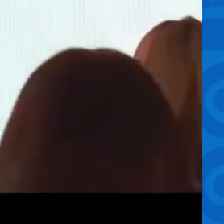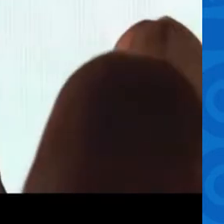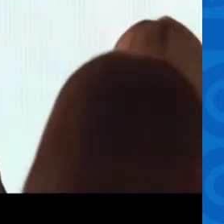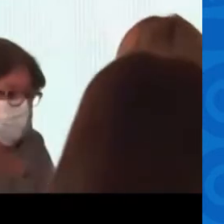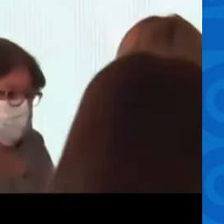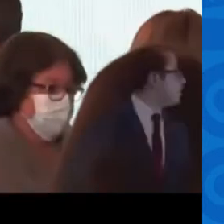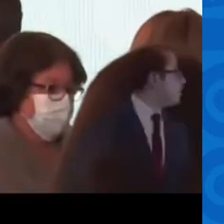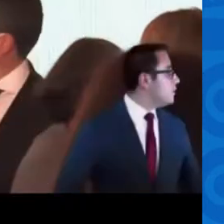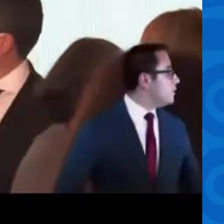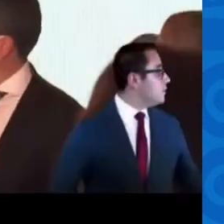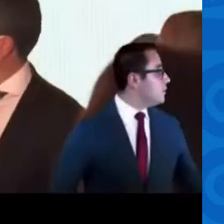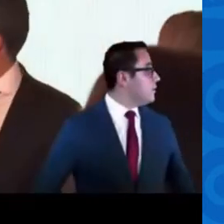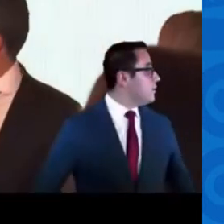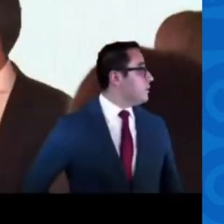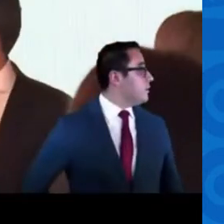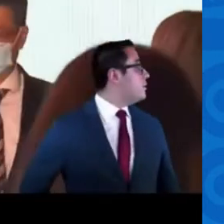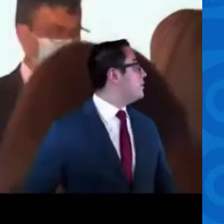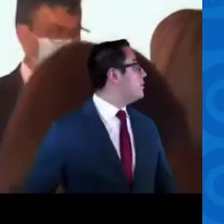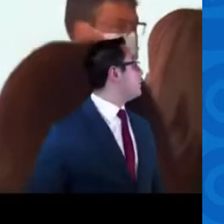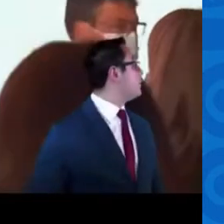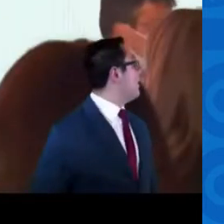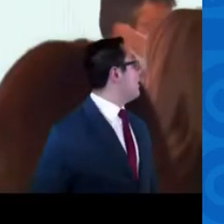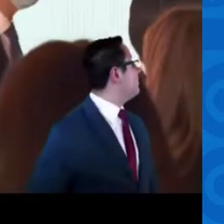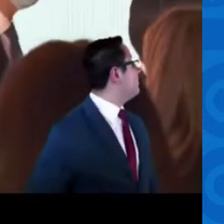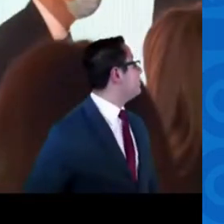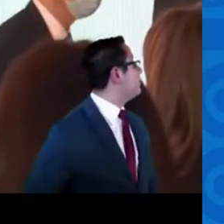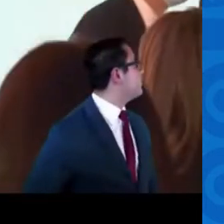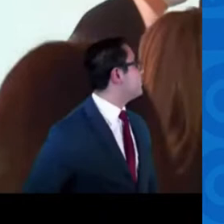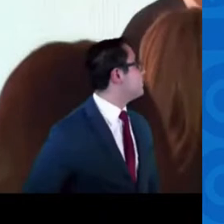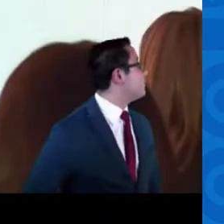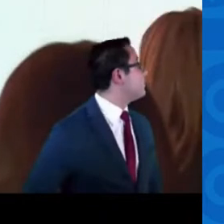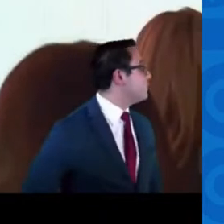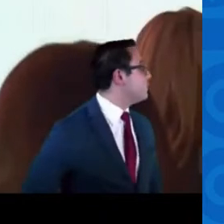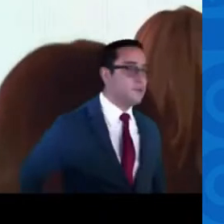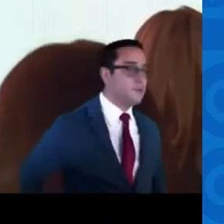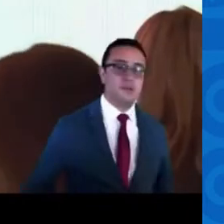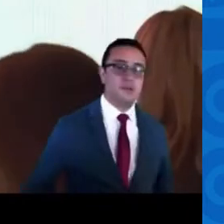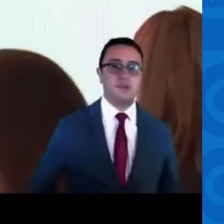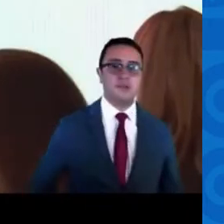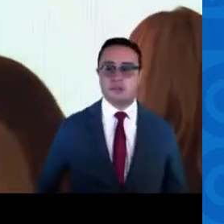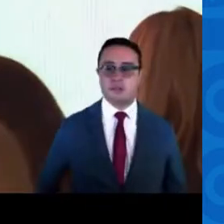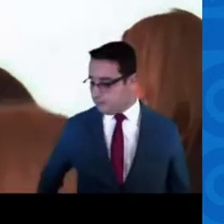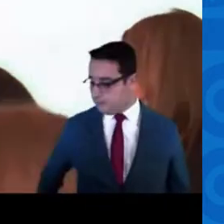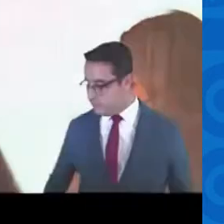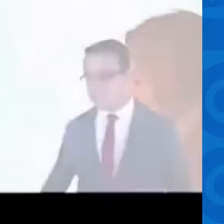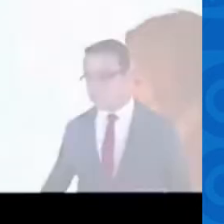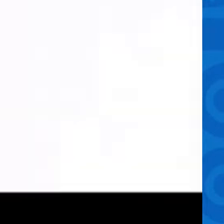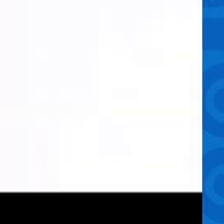Thank you.